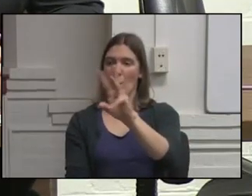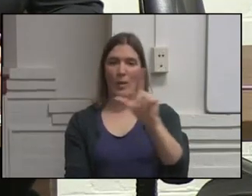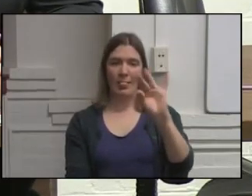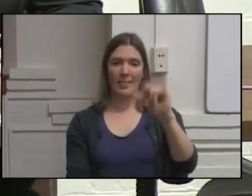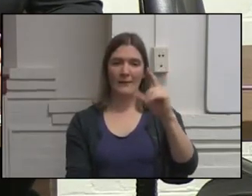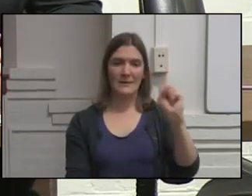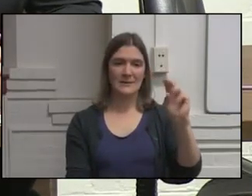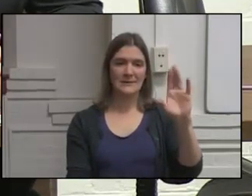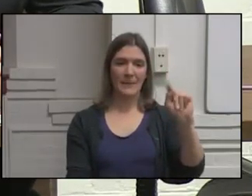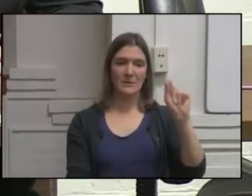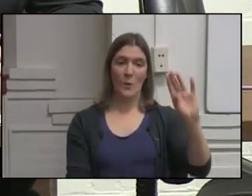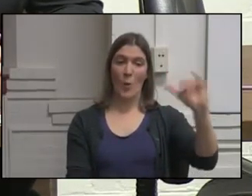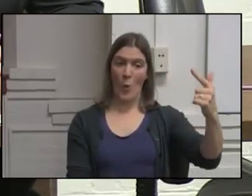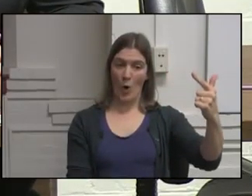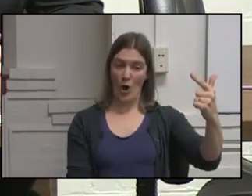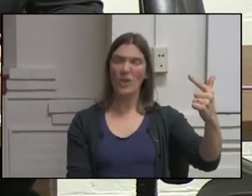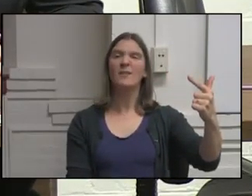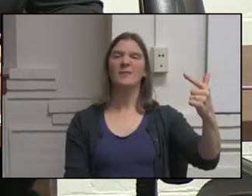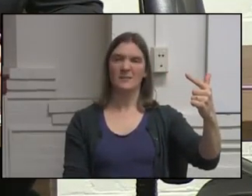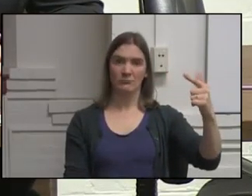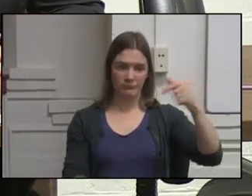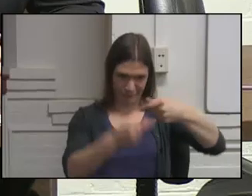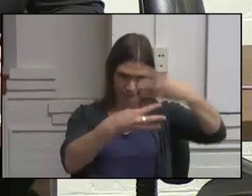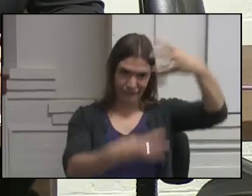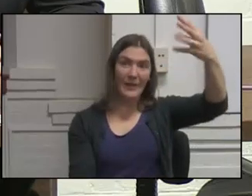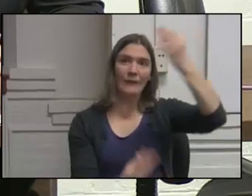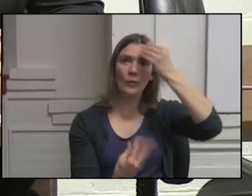slowlivingsummit.org. You'll notice that we have wonderful